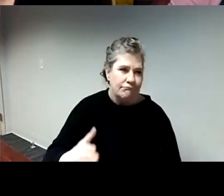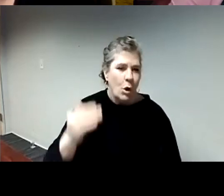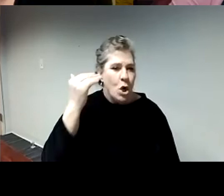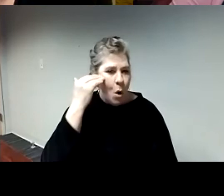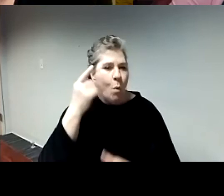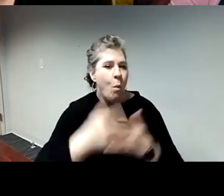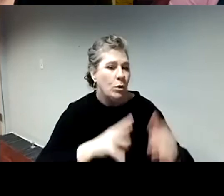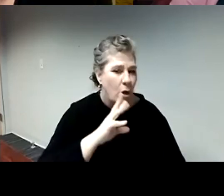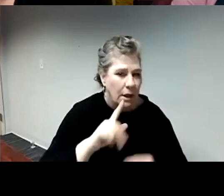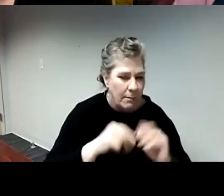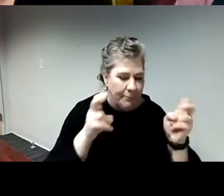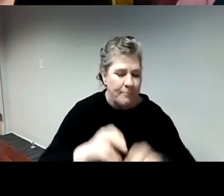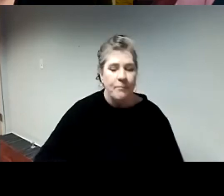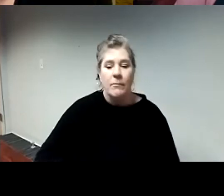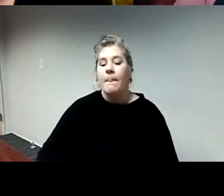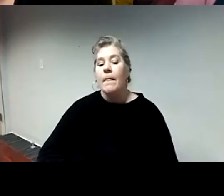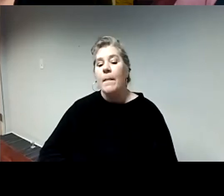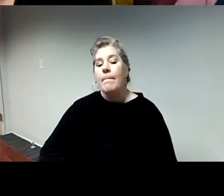talking about, just as people's been